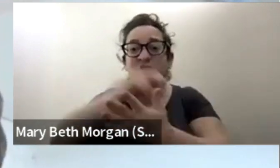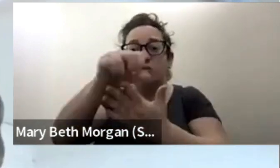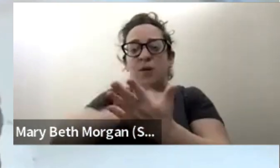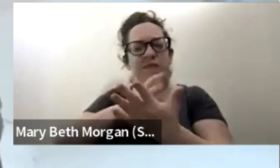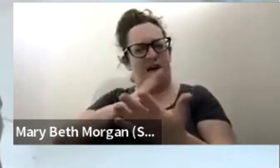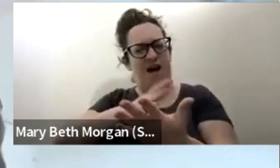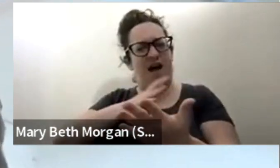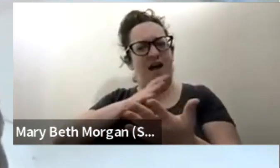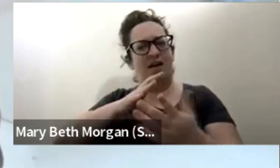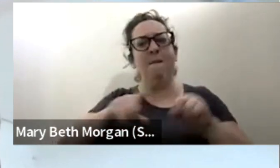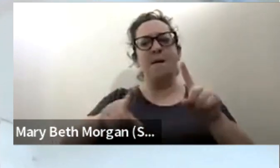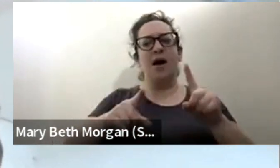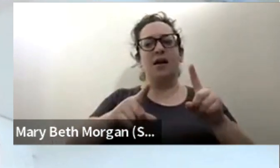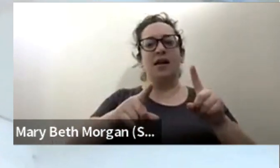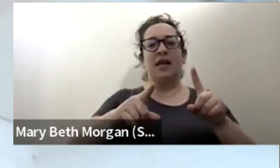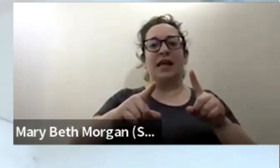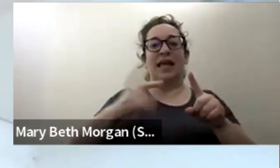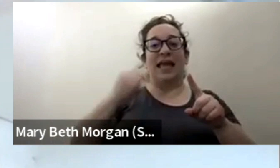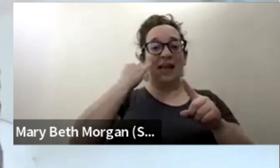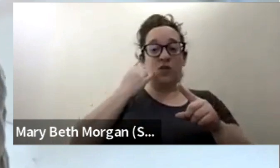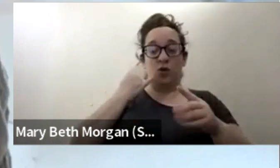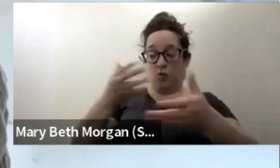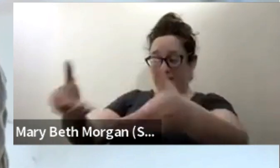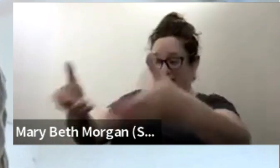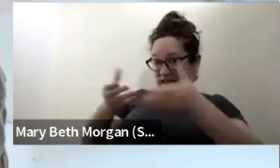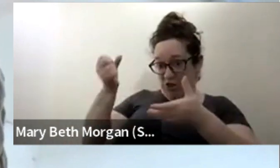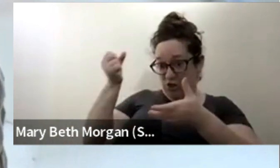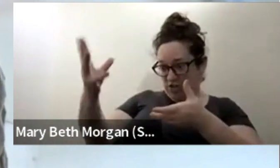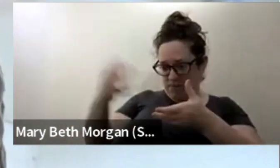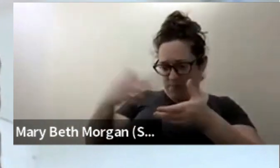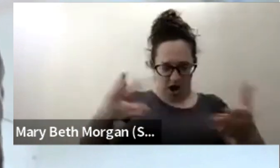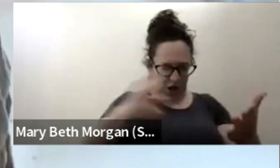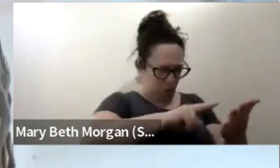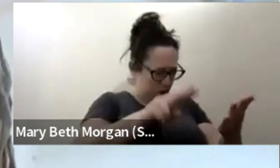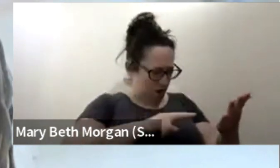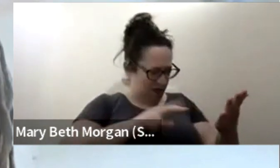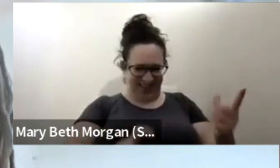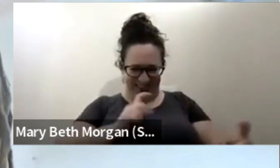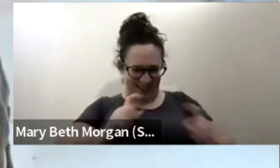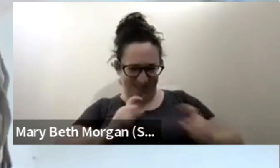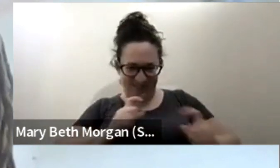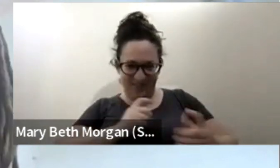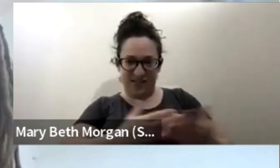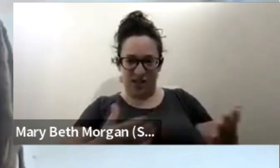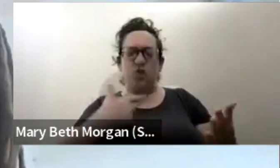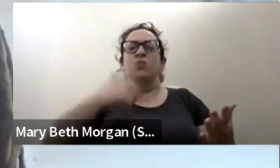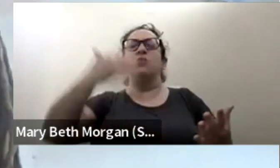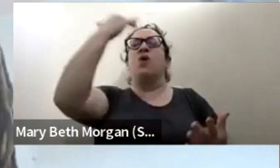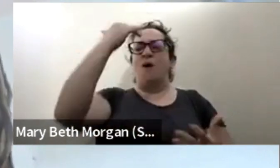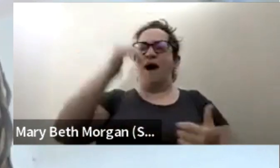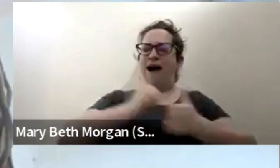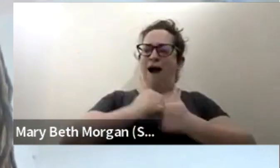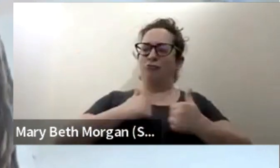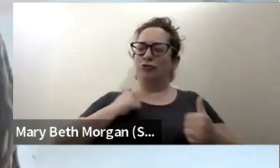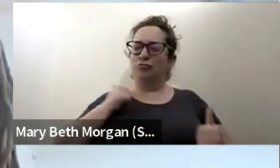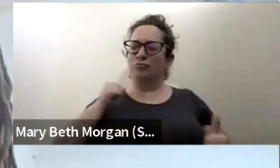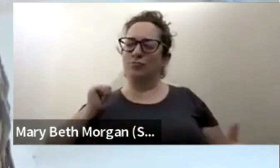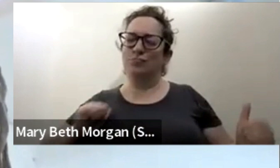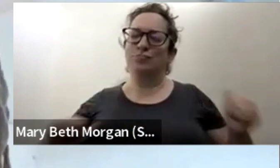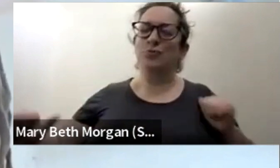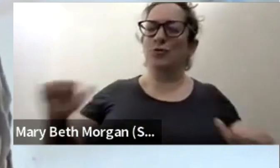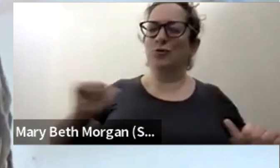script. But look at the gifts that Shakespeare's giving you, and you'll know how to move, and you'll know how to speak, and you'll